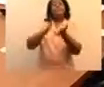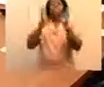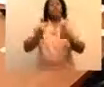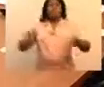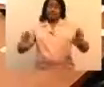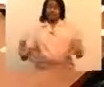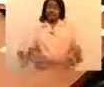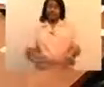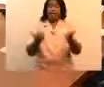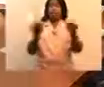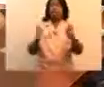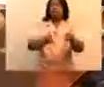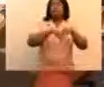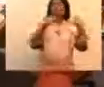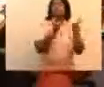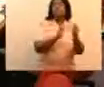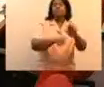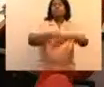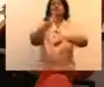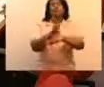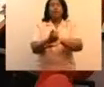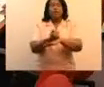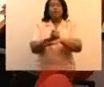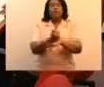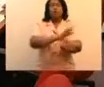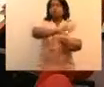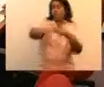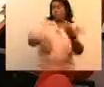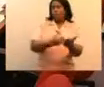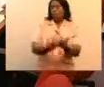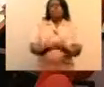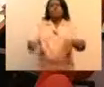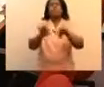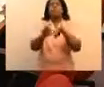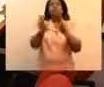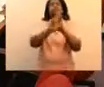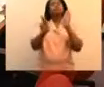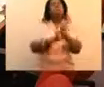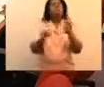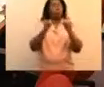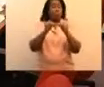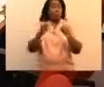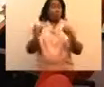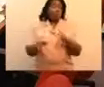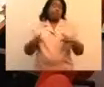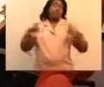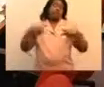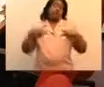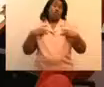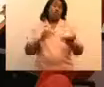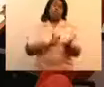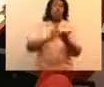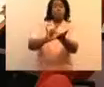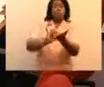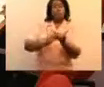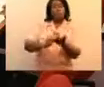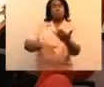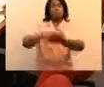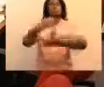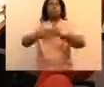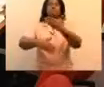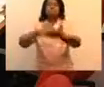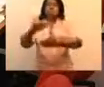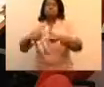the parties ensure that all relevant rules are established. Rules can, however, be added as